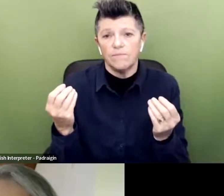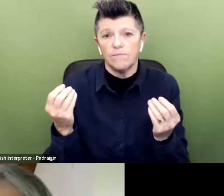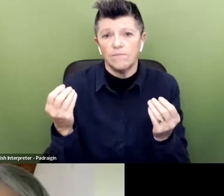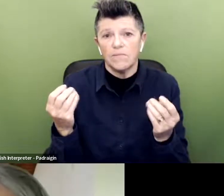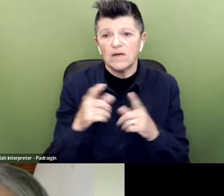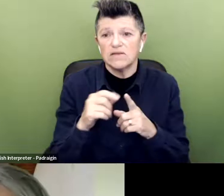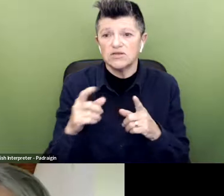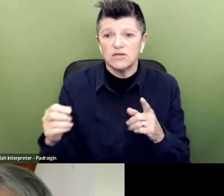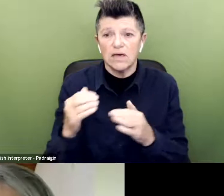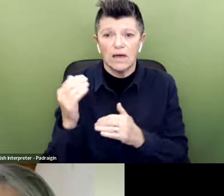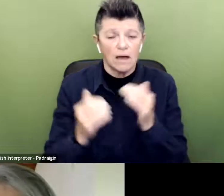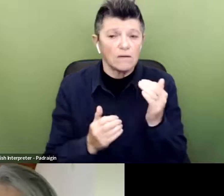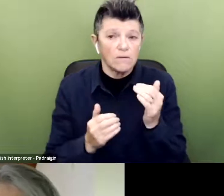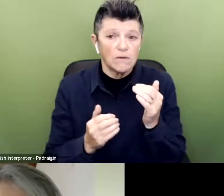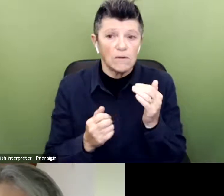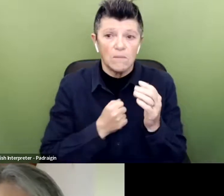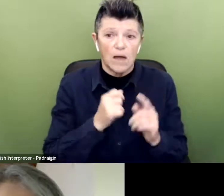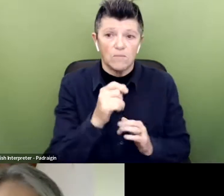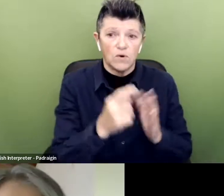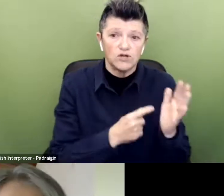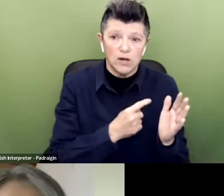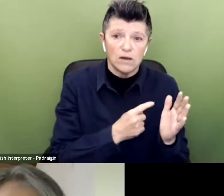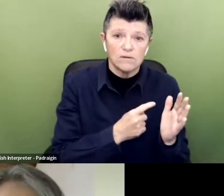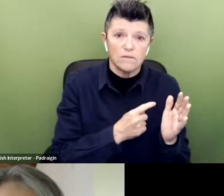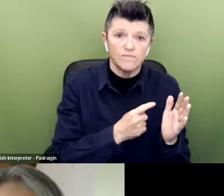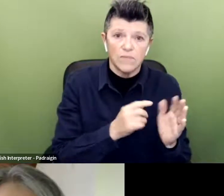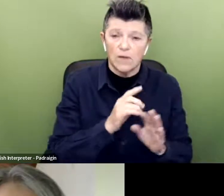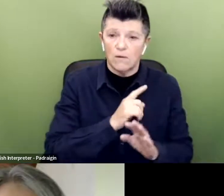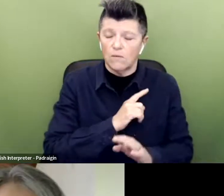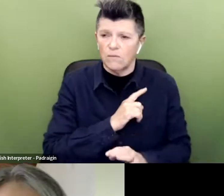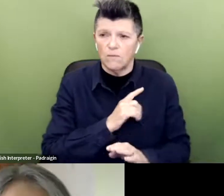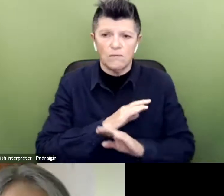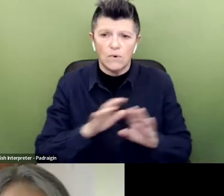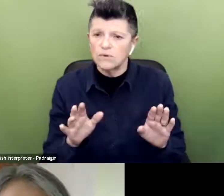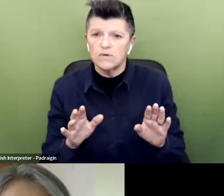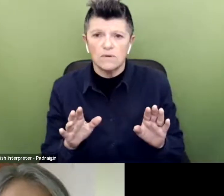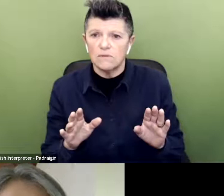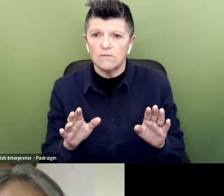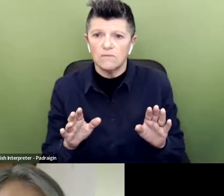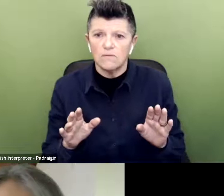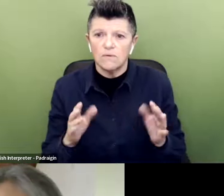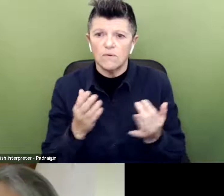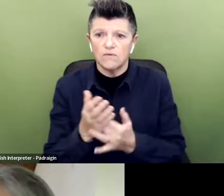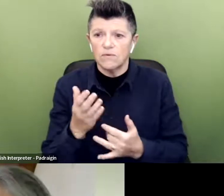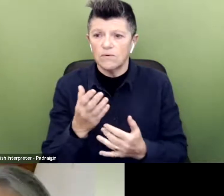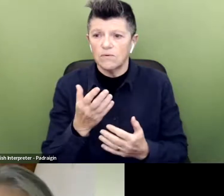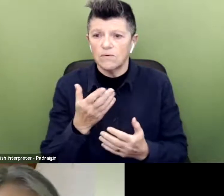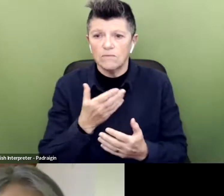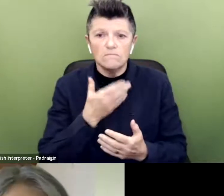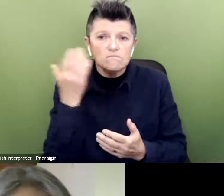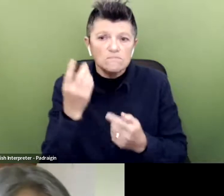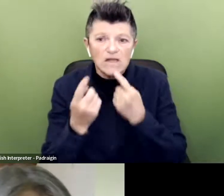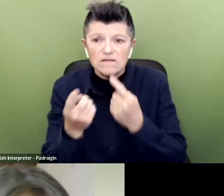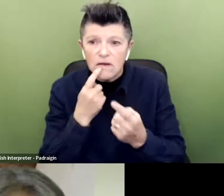digital inequalities in the project was not due to the absence of data. Indeed, Brazil